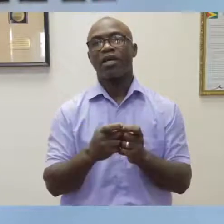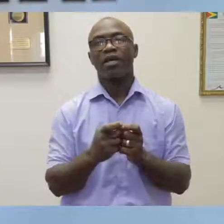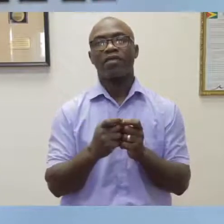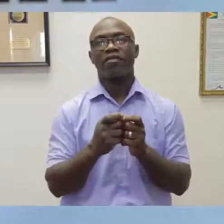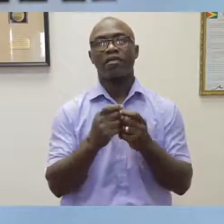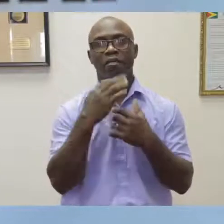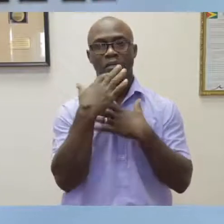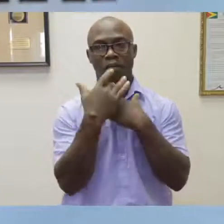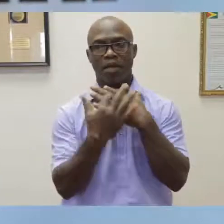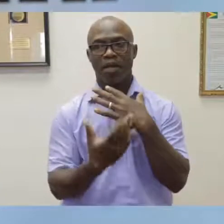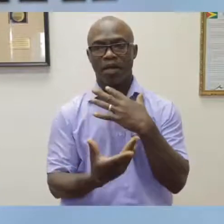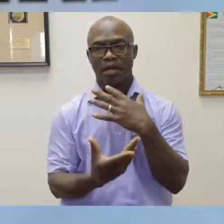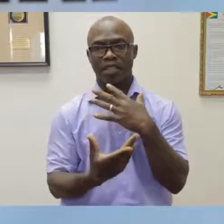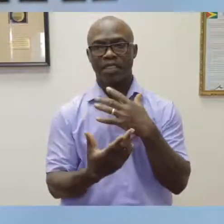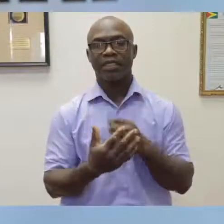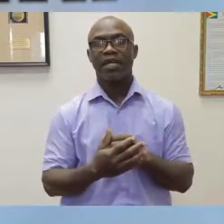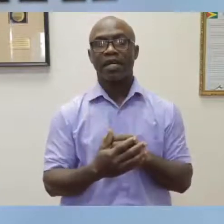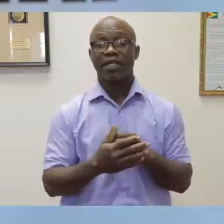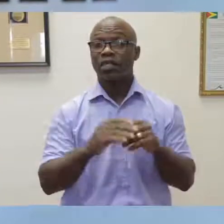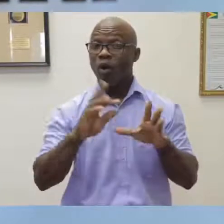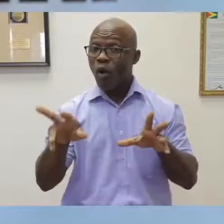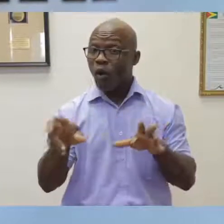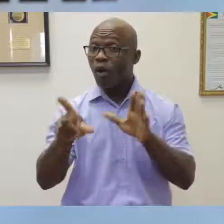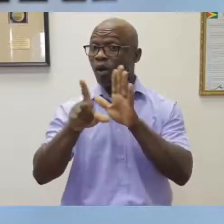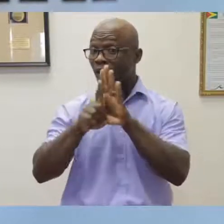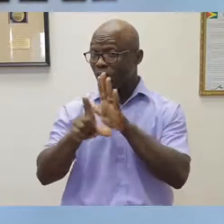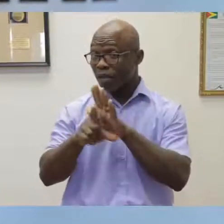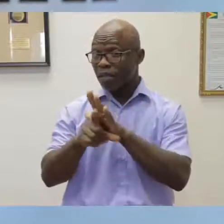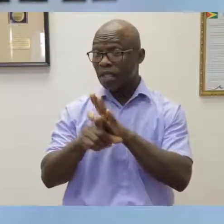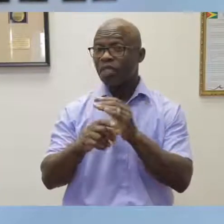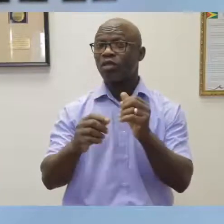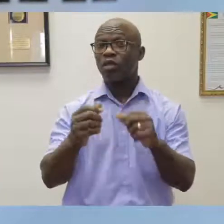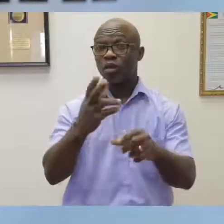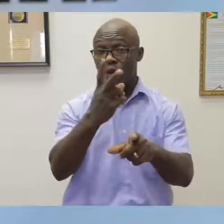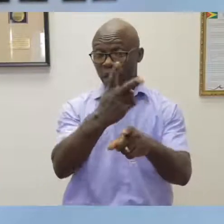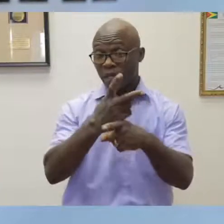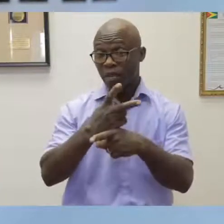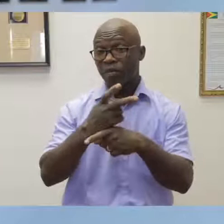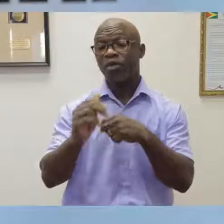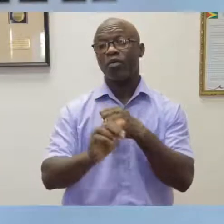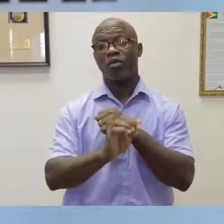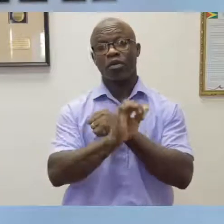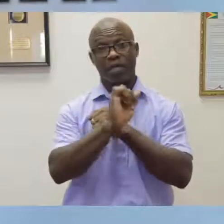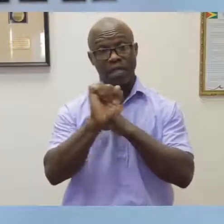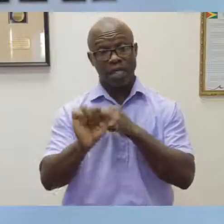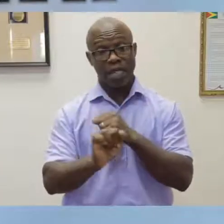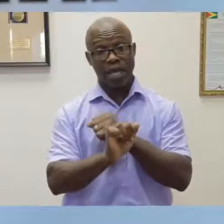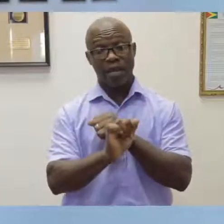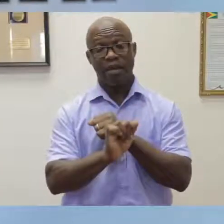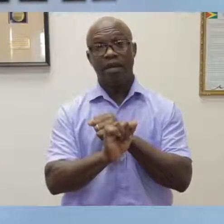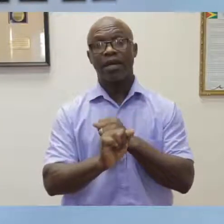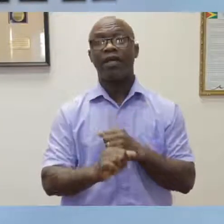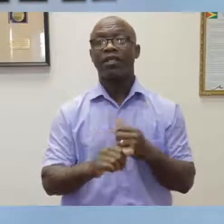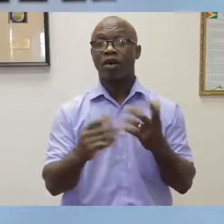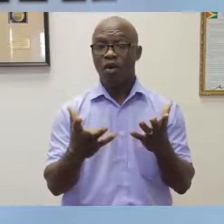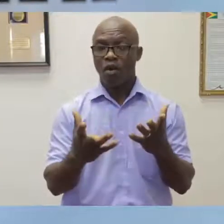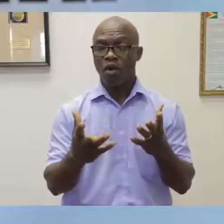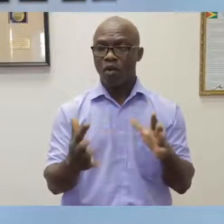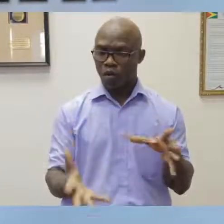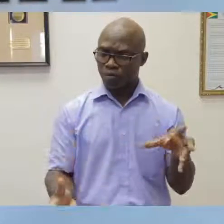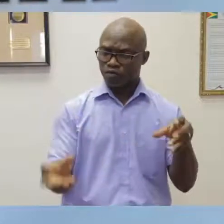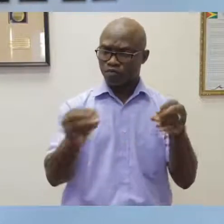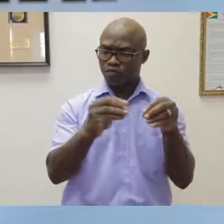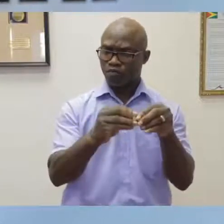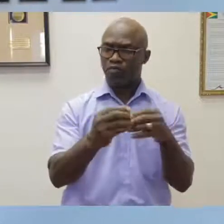for donors' safety. So let us fill our blood bank so that our supply is not